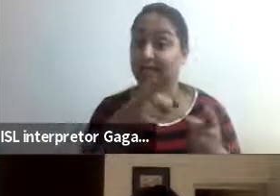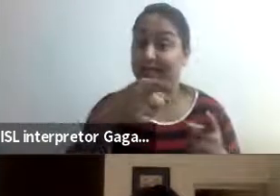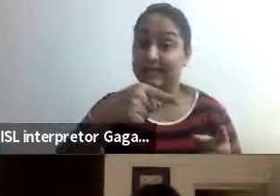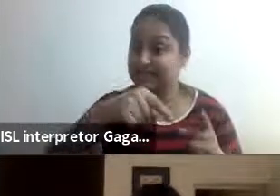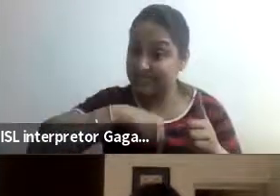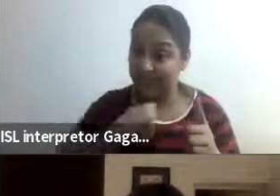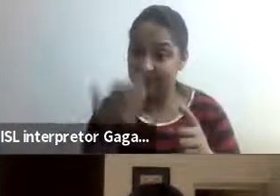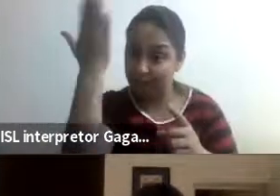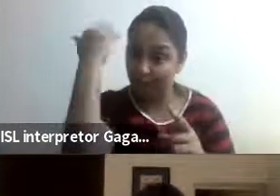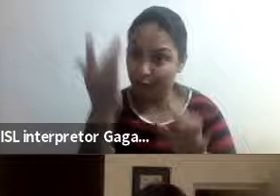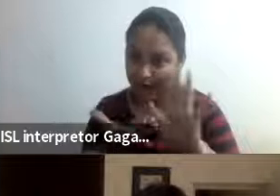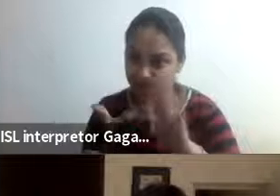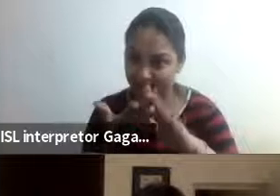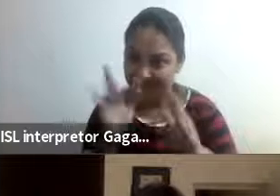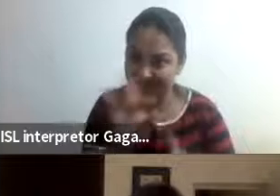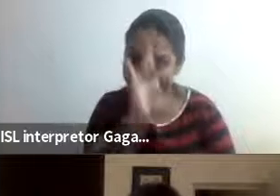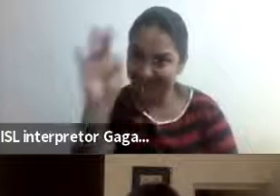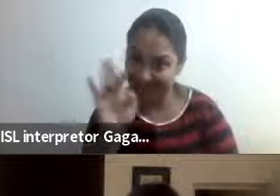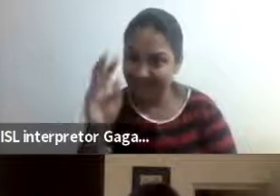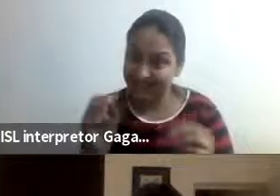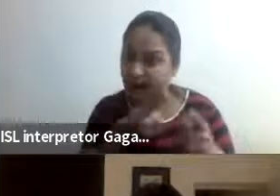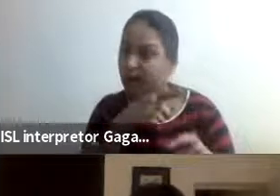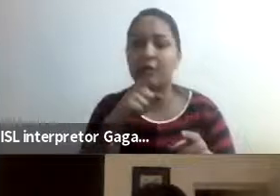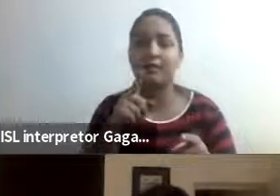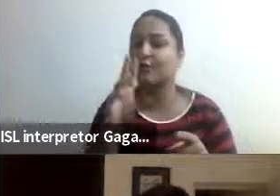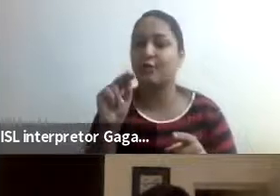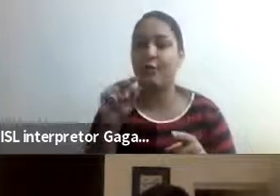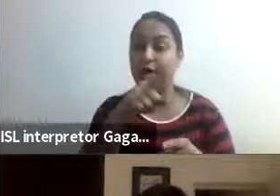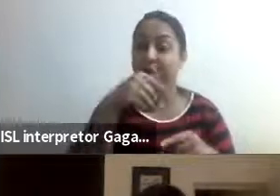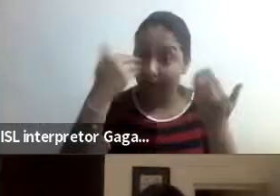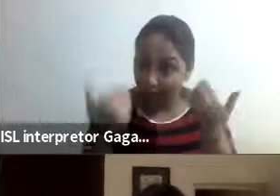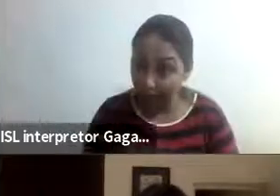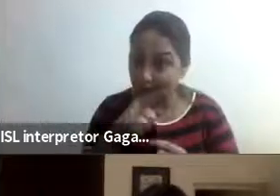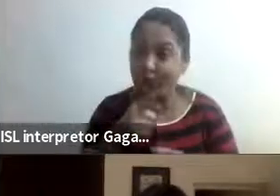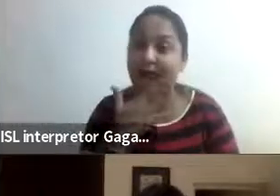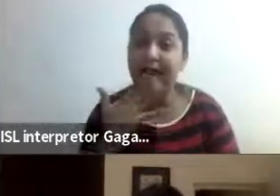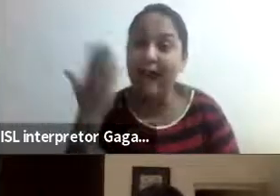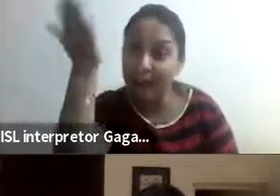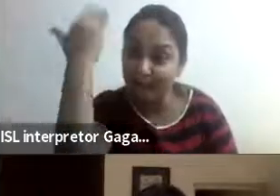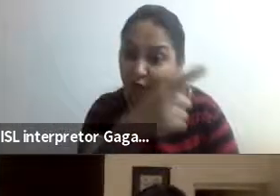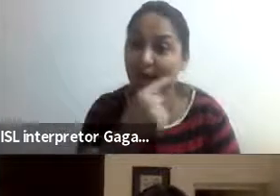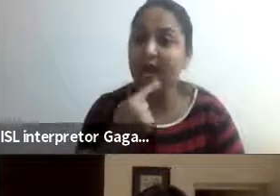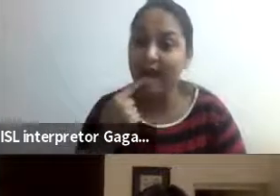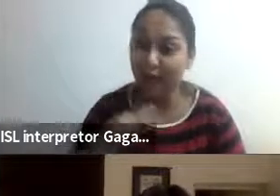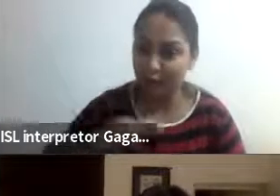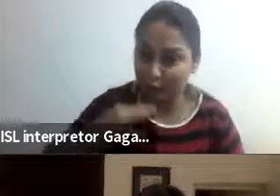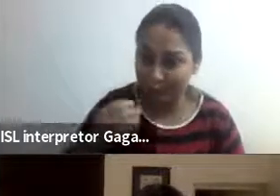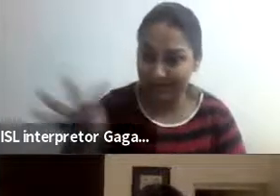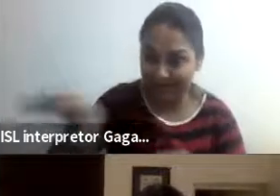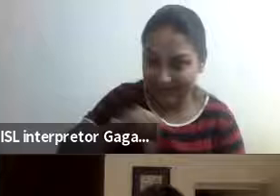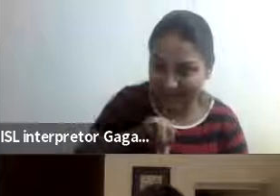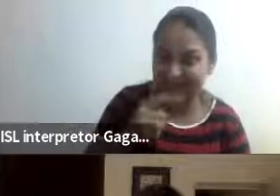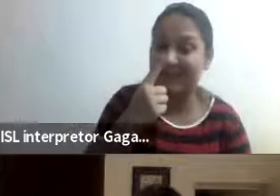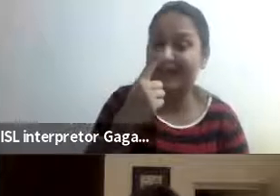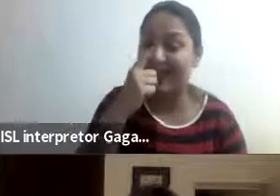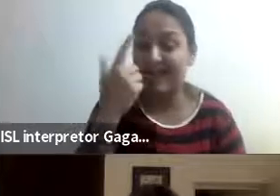used to. This is not standing and painting on a wall. And this is certainly not the colors that she's mixed out of earth or out of